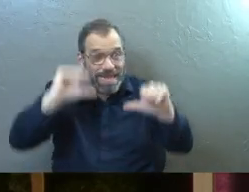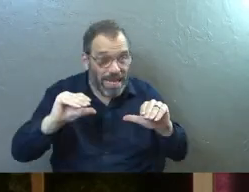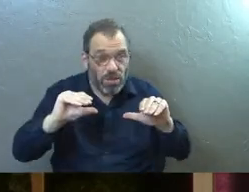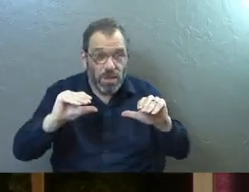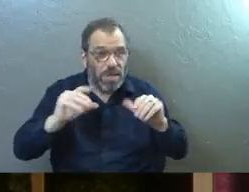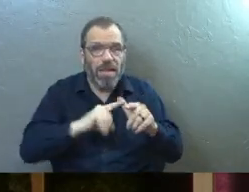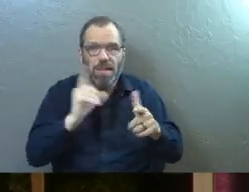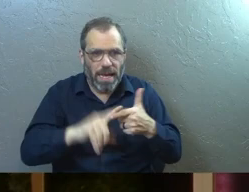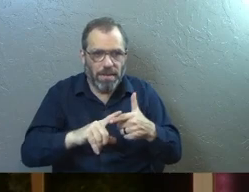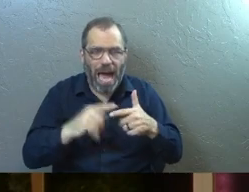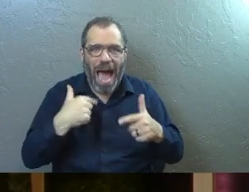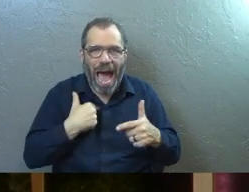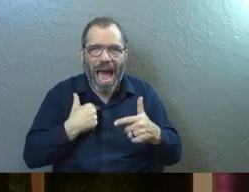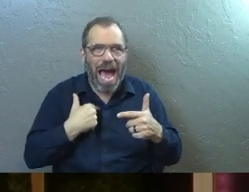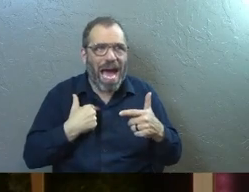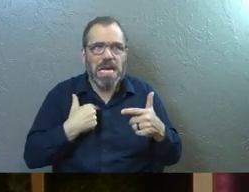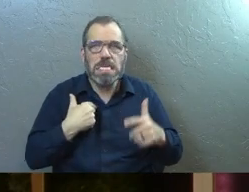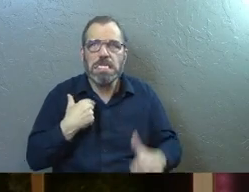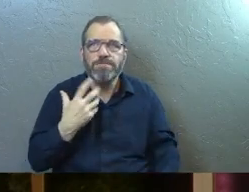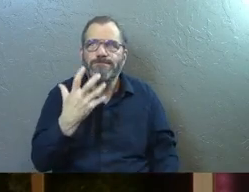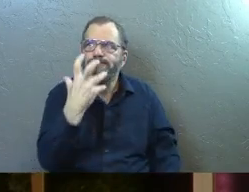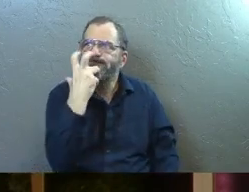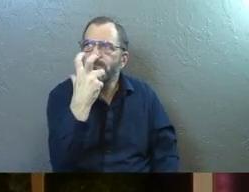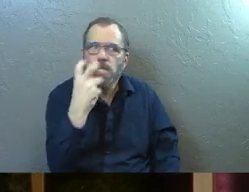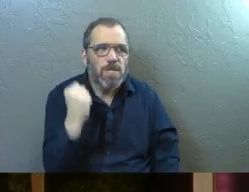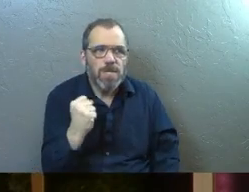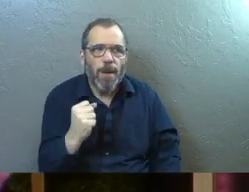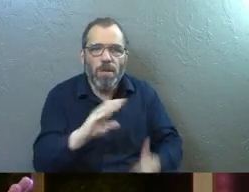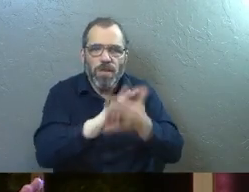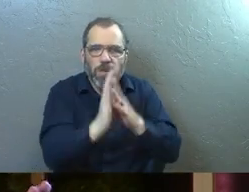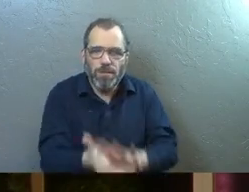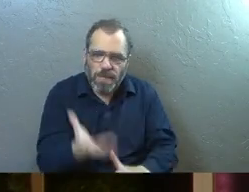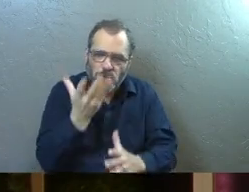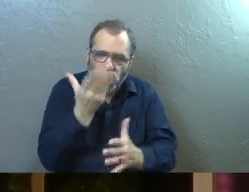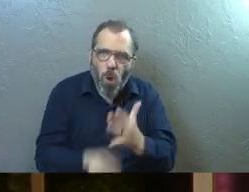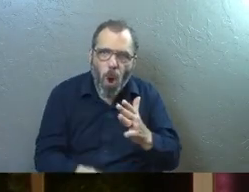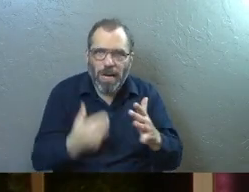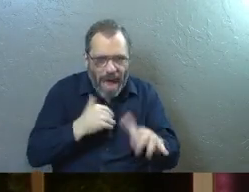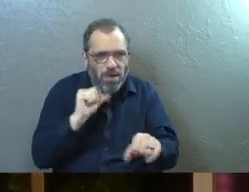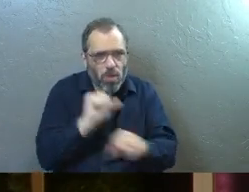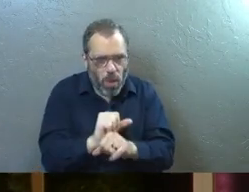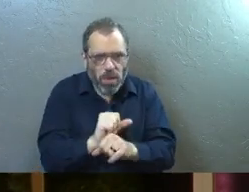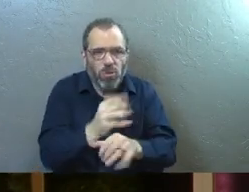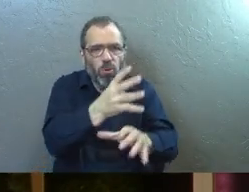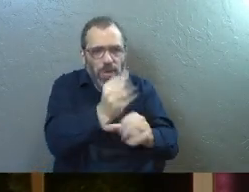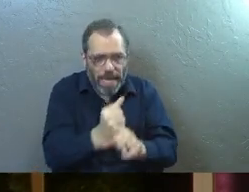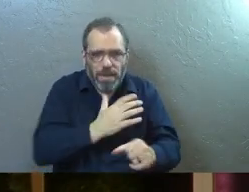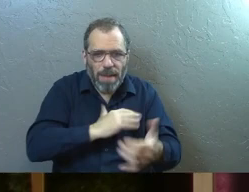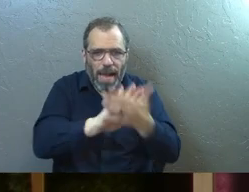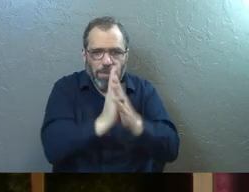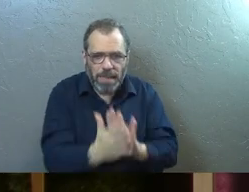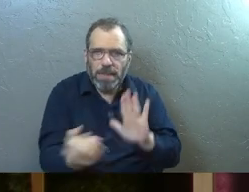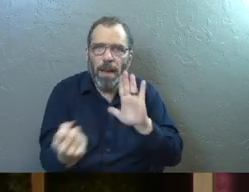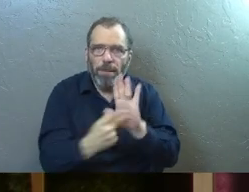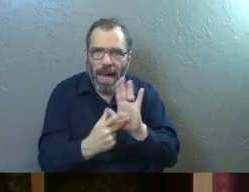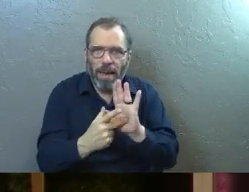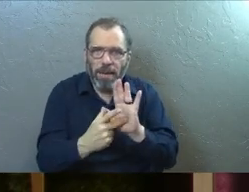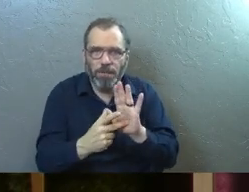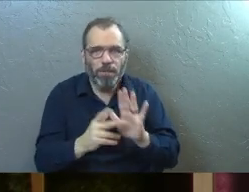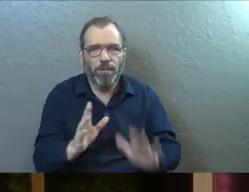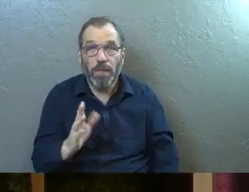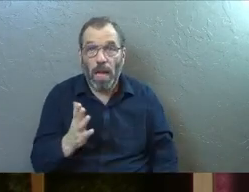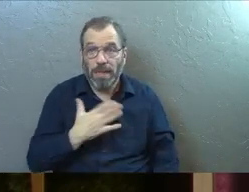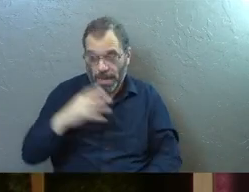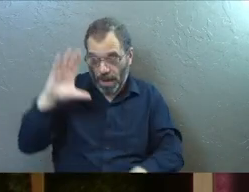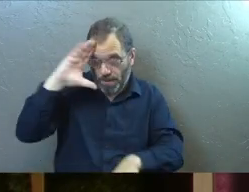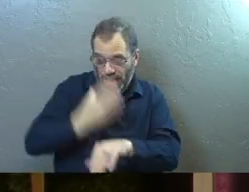happen like that, I start to freak out. And I think that the peace is now gone and I've got to work to get it back. When